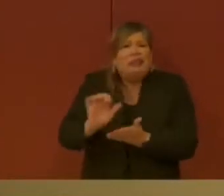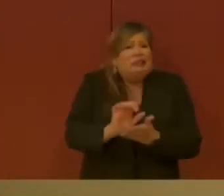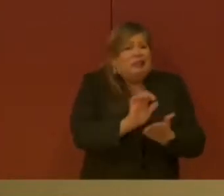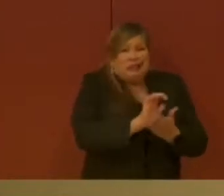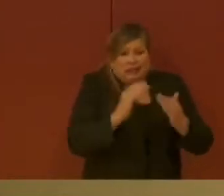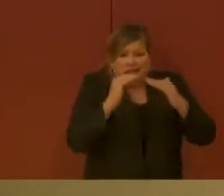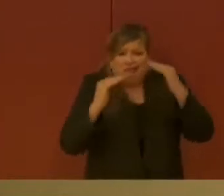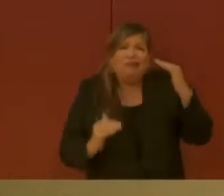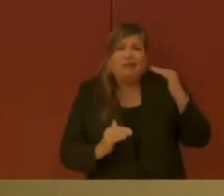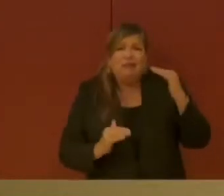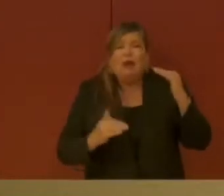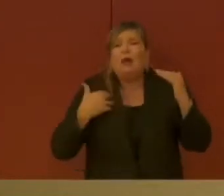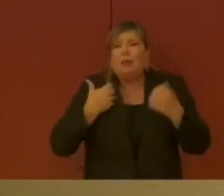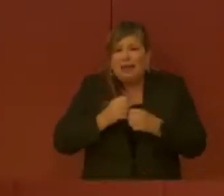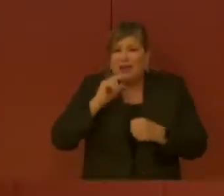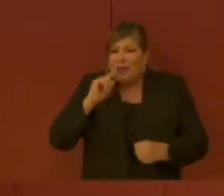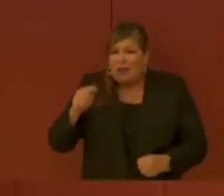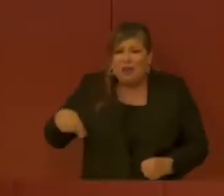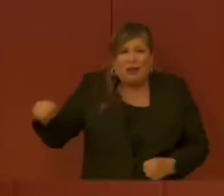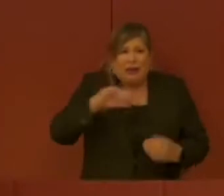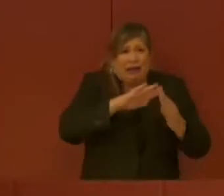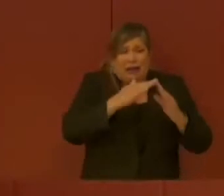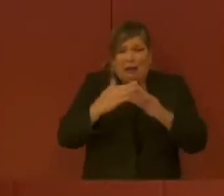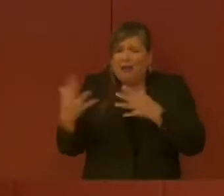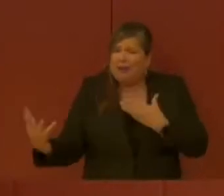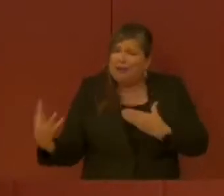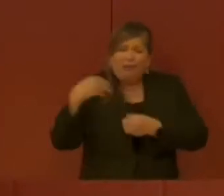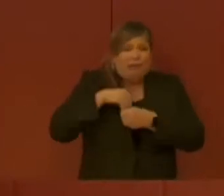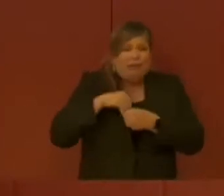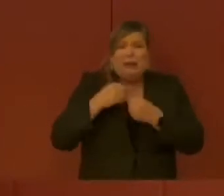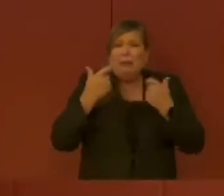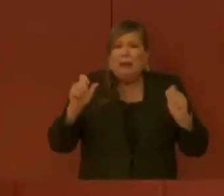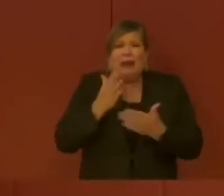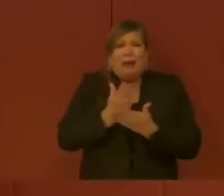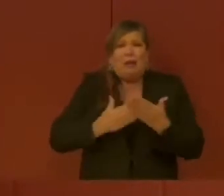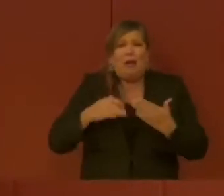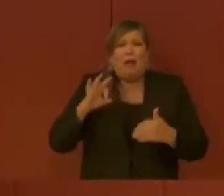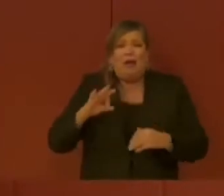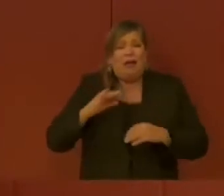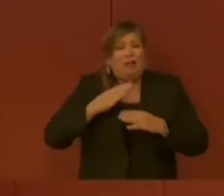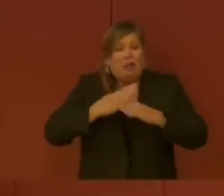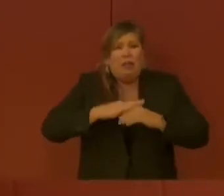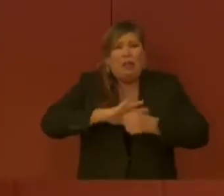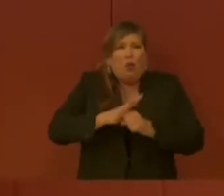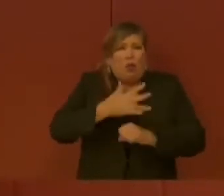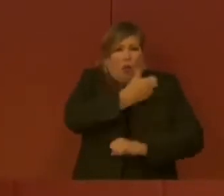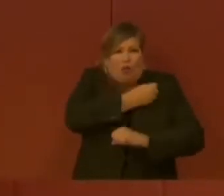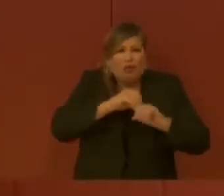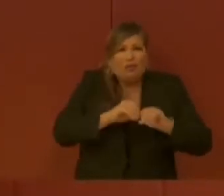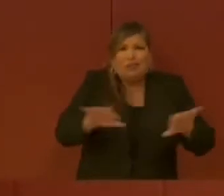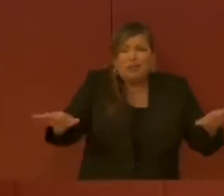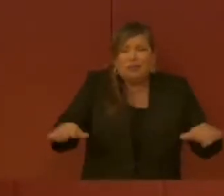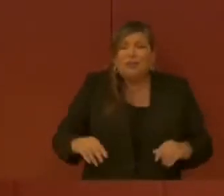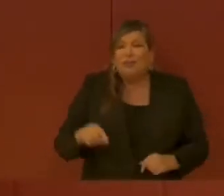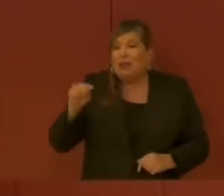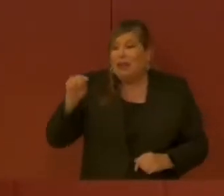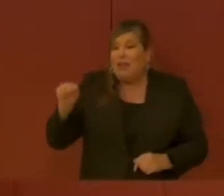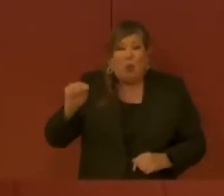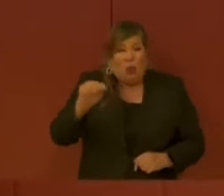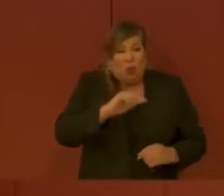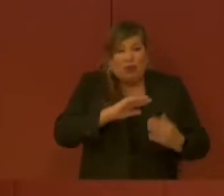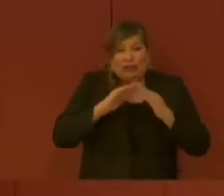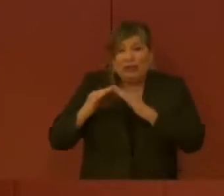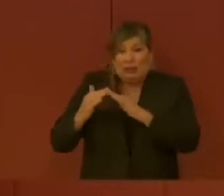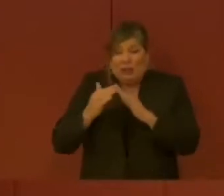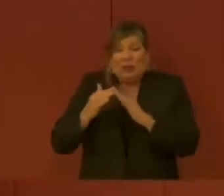part of the vaccine rollout. These disadvantaged communities are hard to reach, but they are